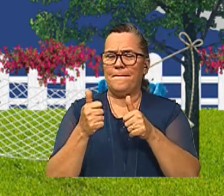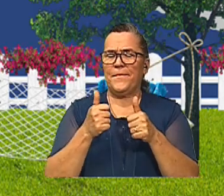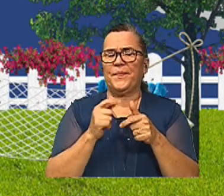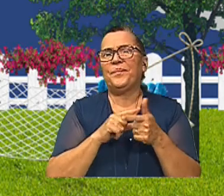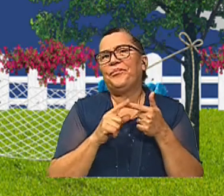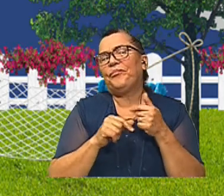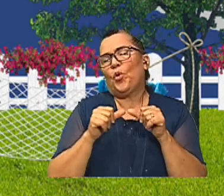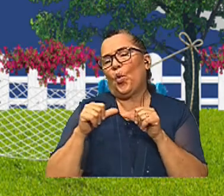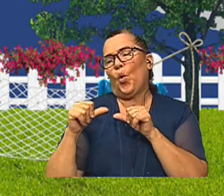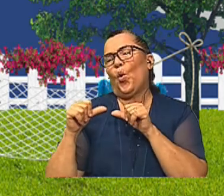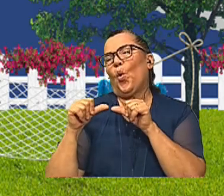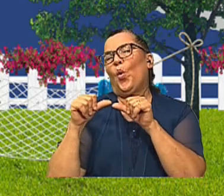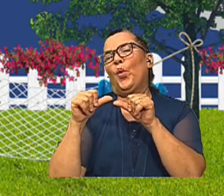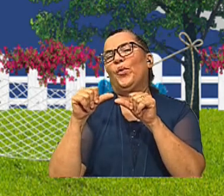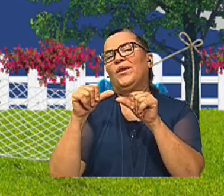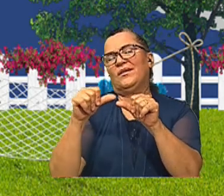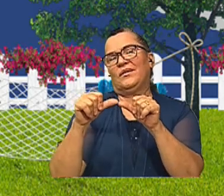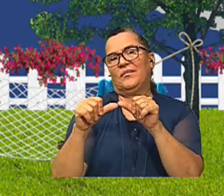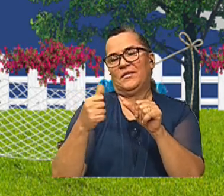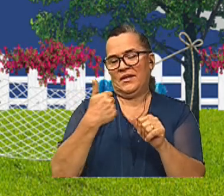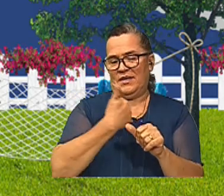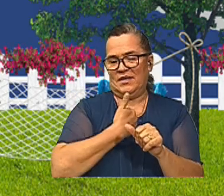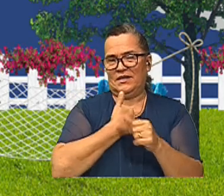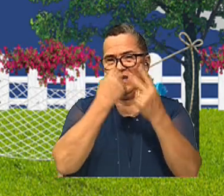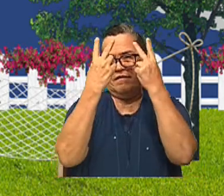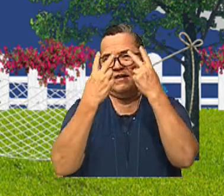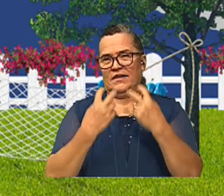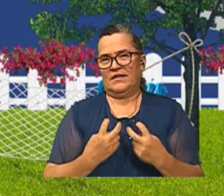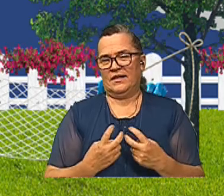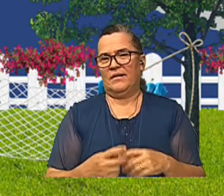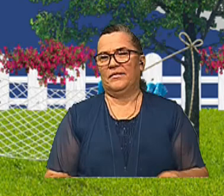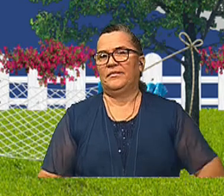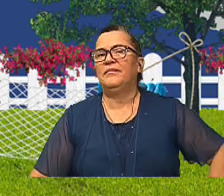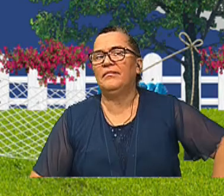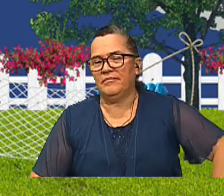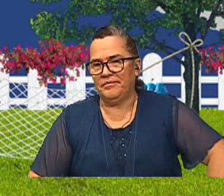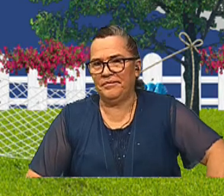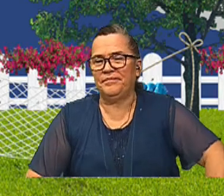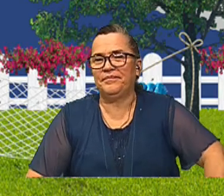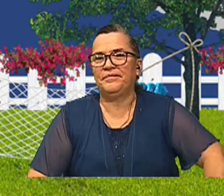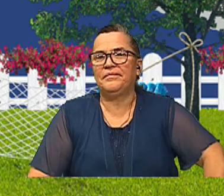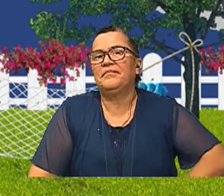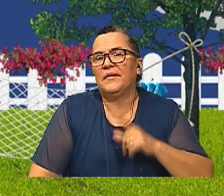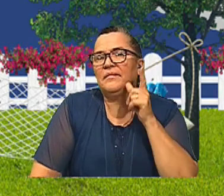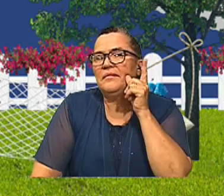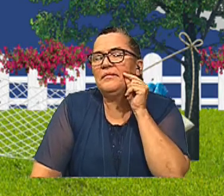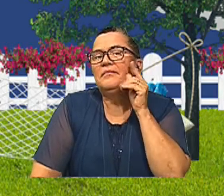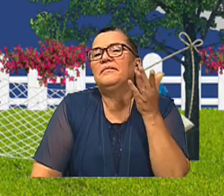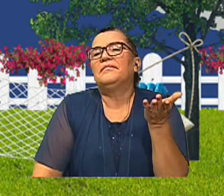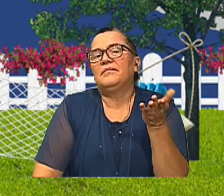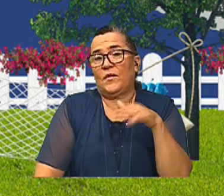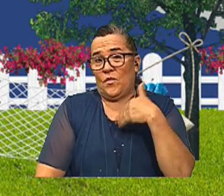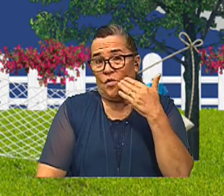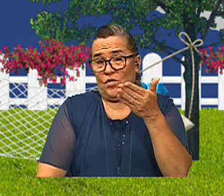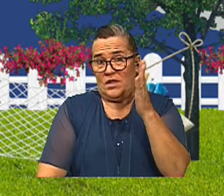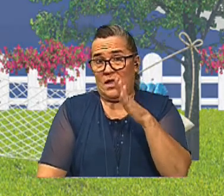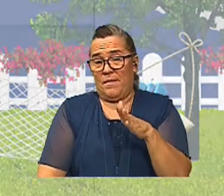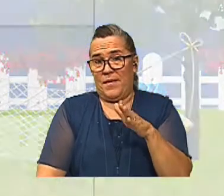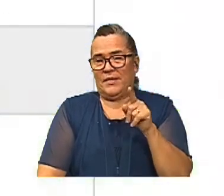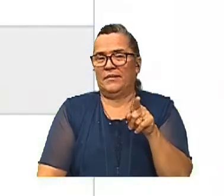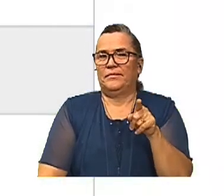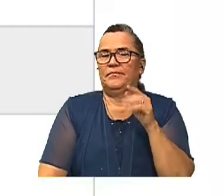let's continue with the self-assessment. Let's continue with the self-assessment, with the other part.